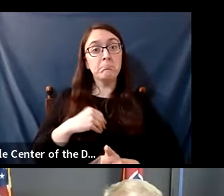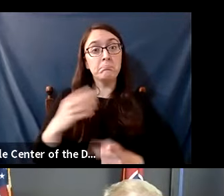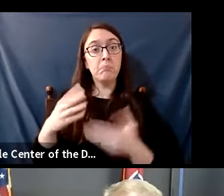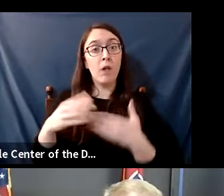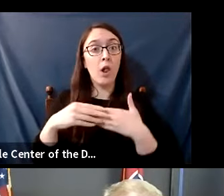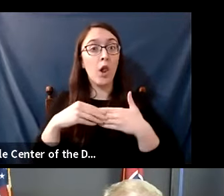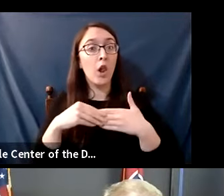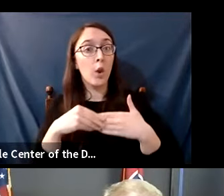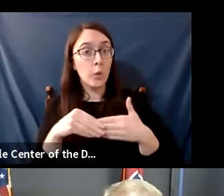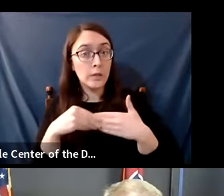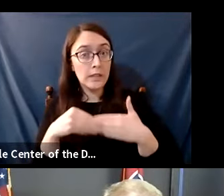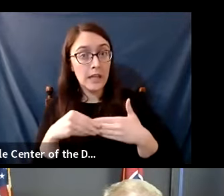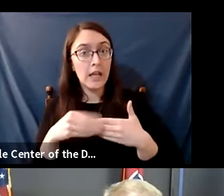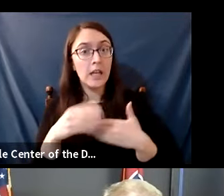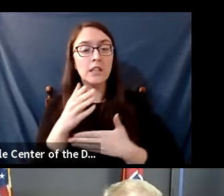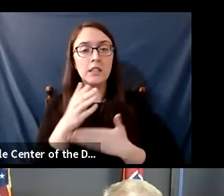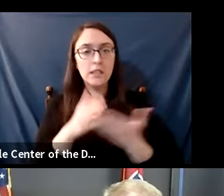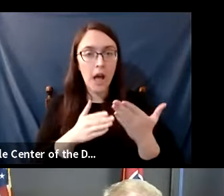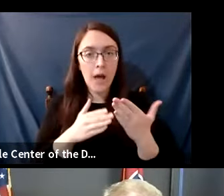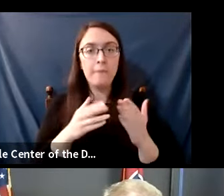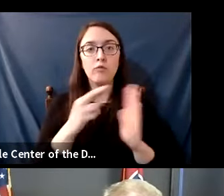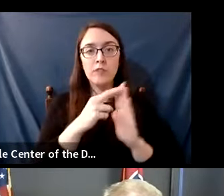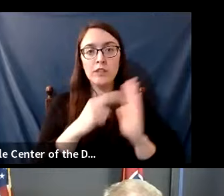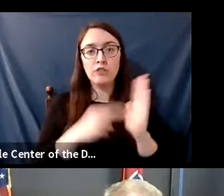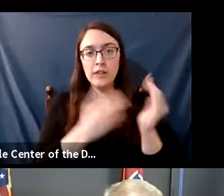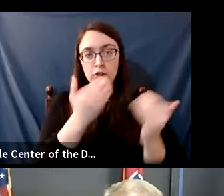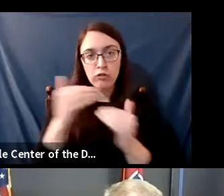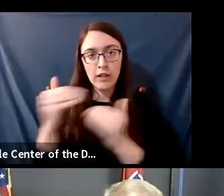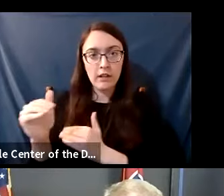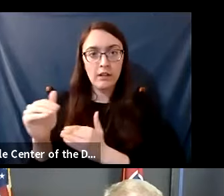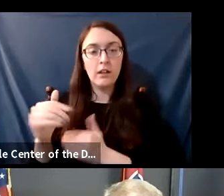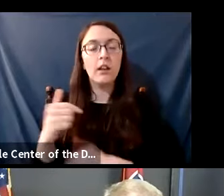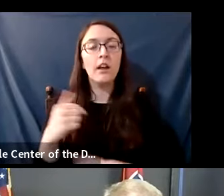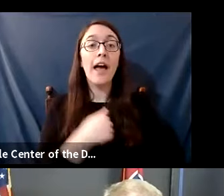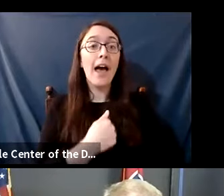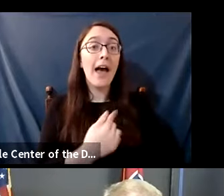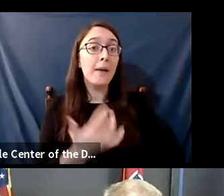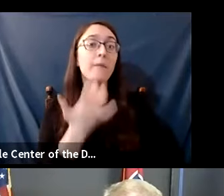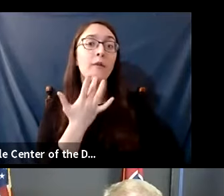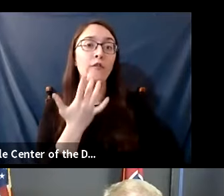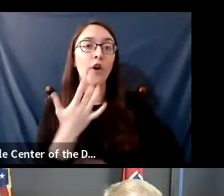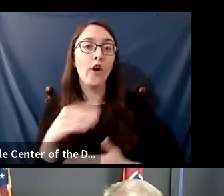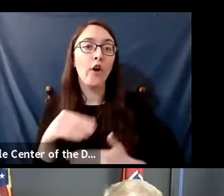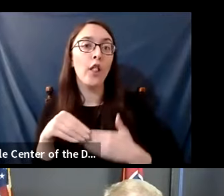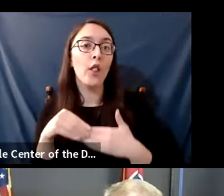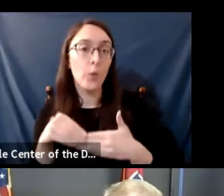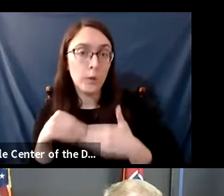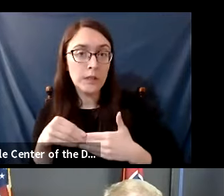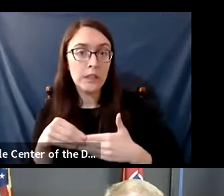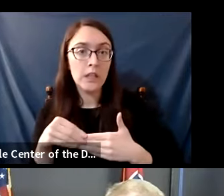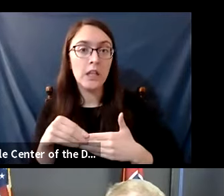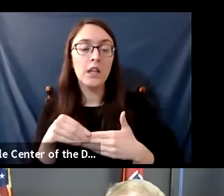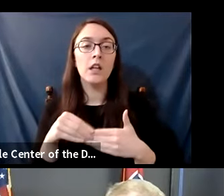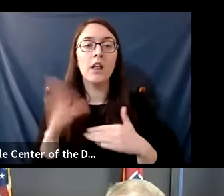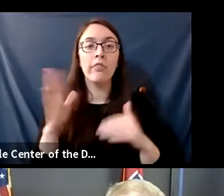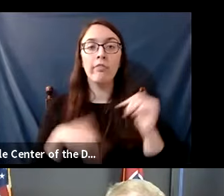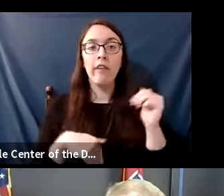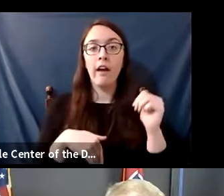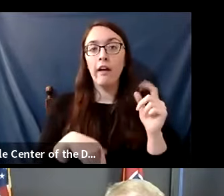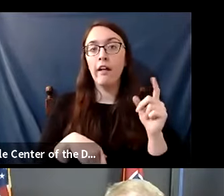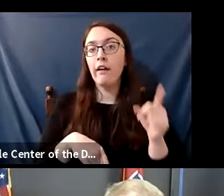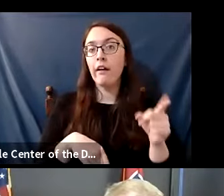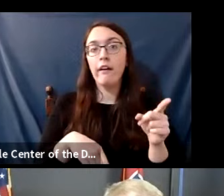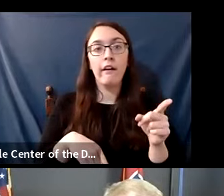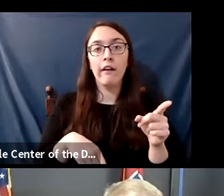loosening some of the restriction. I personally would favor doing something along those lines as opposed to